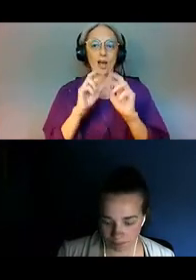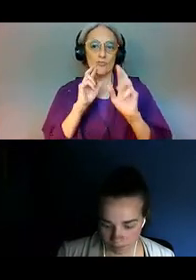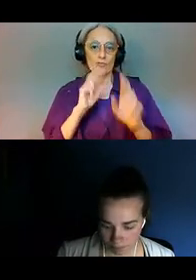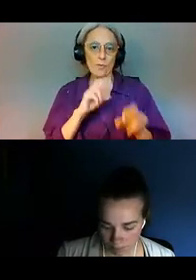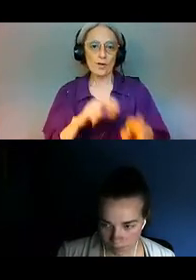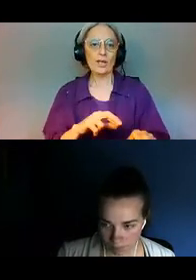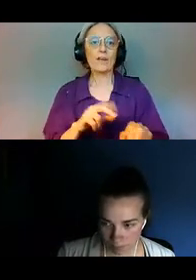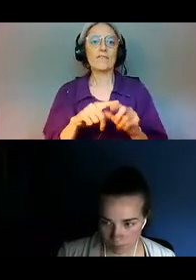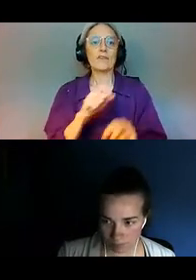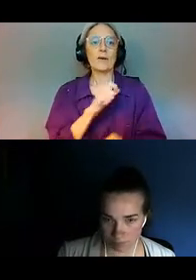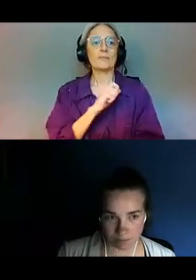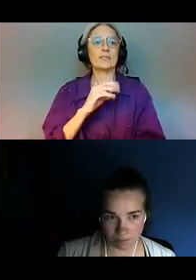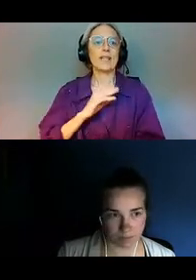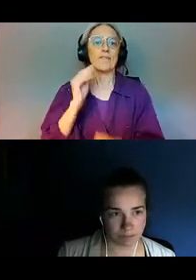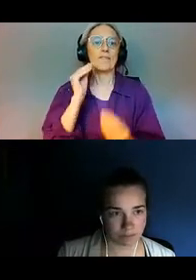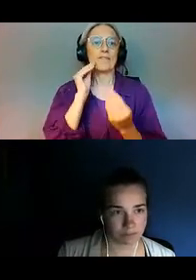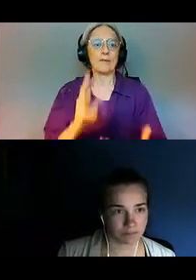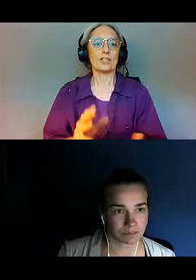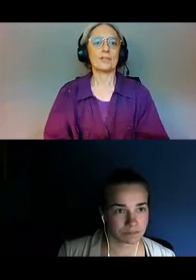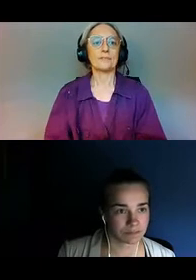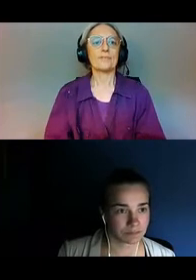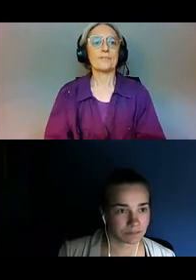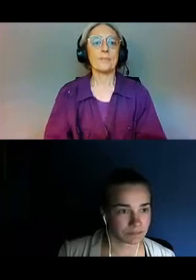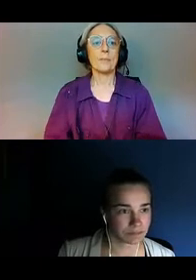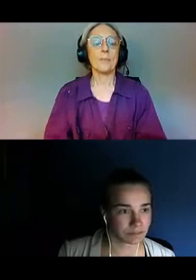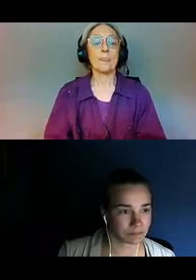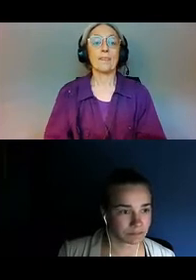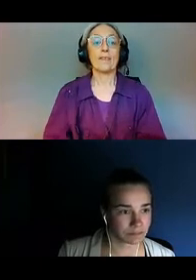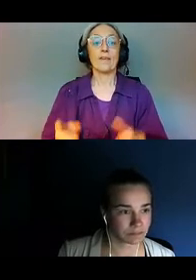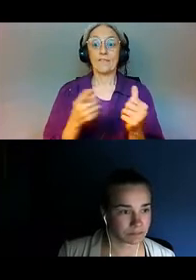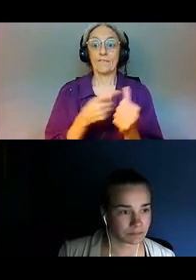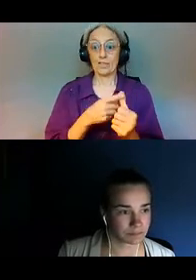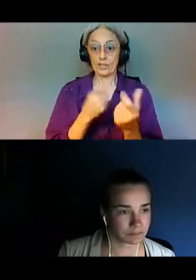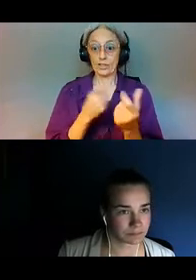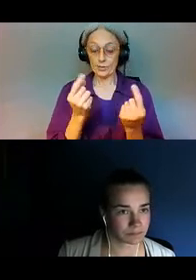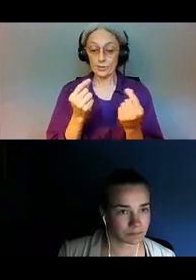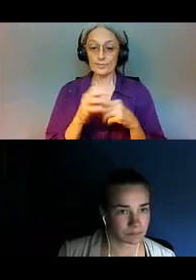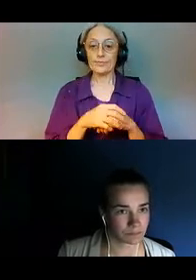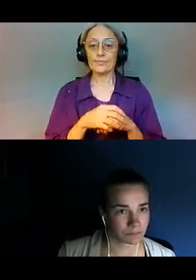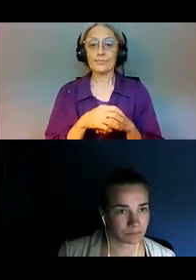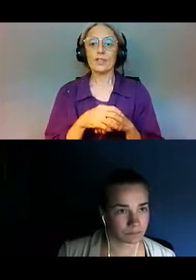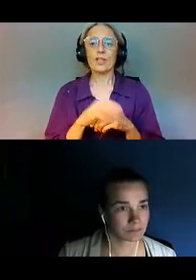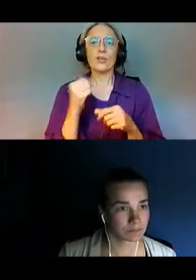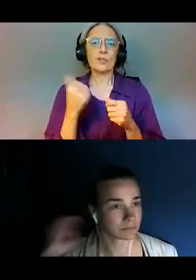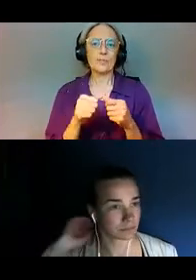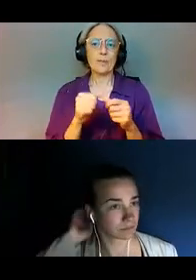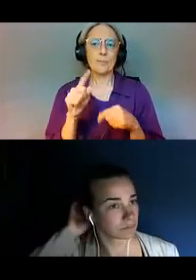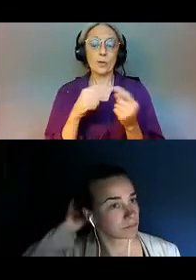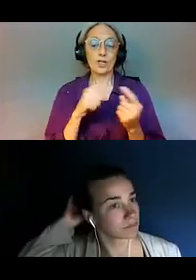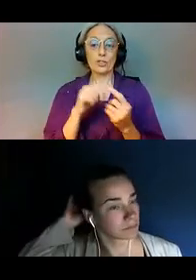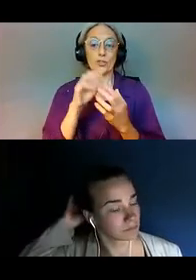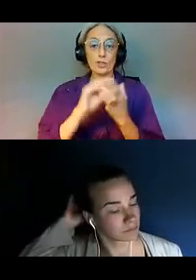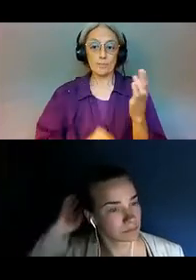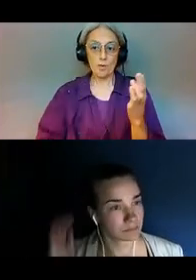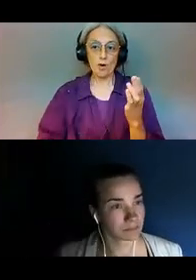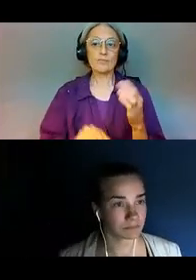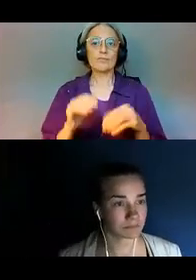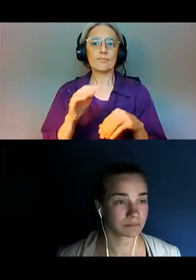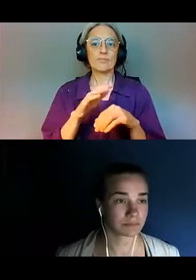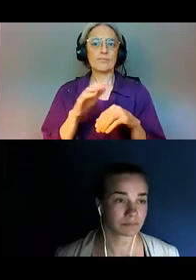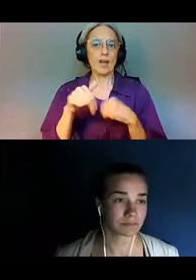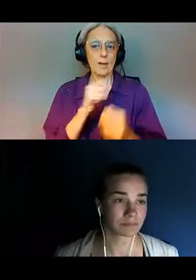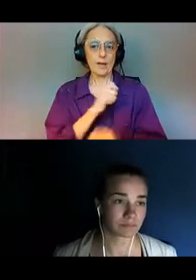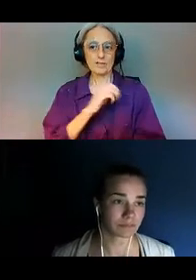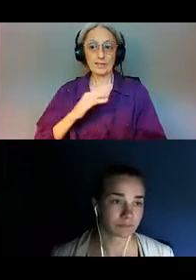information. And the very first thing that you should keep in mind when you report on staff is that you should